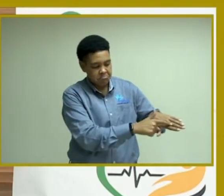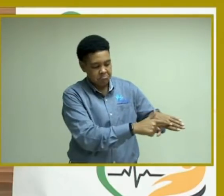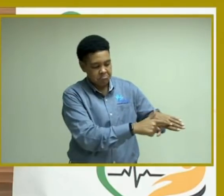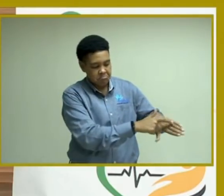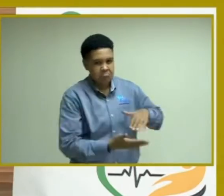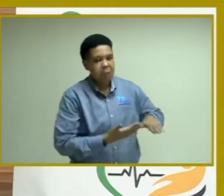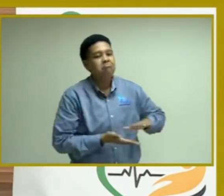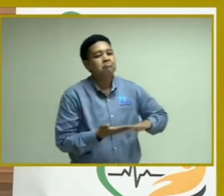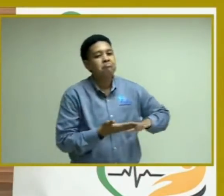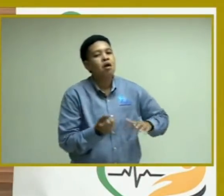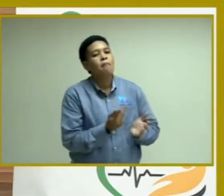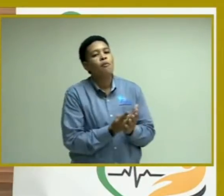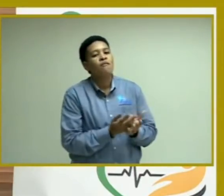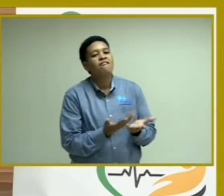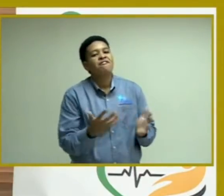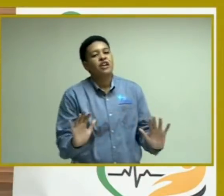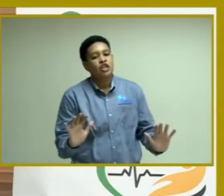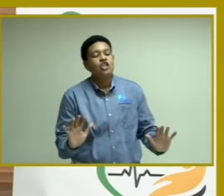would be